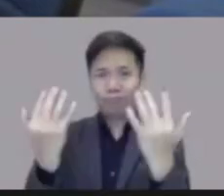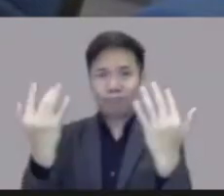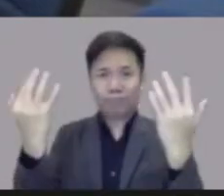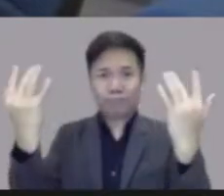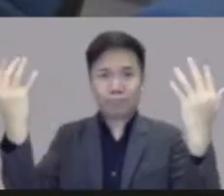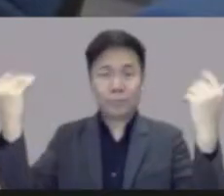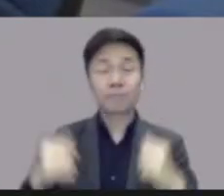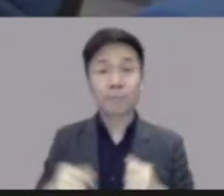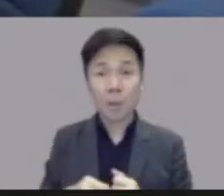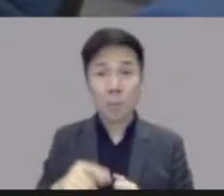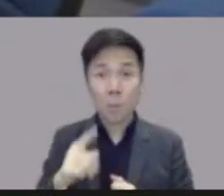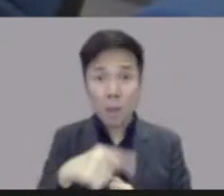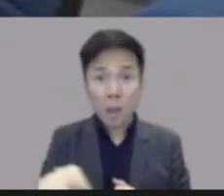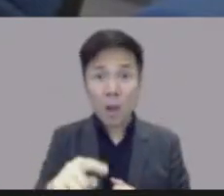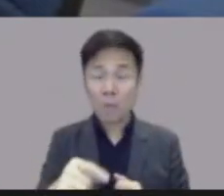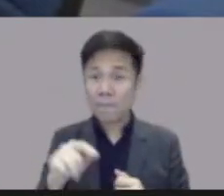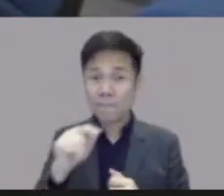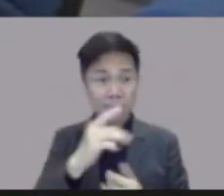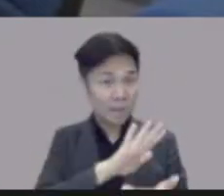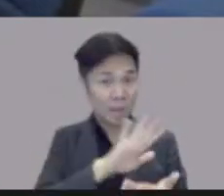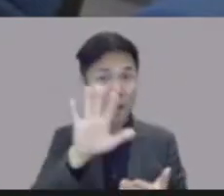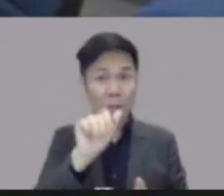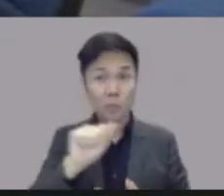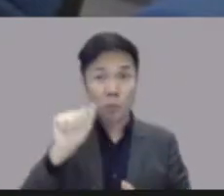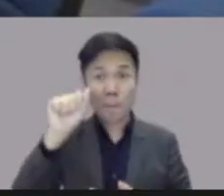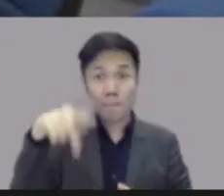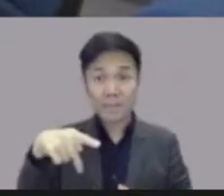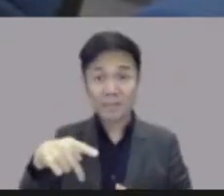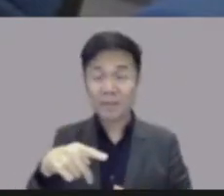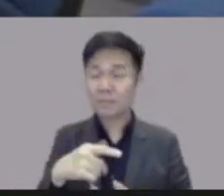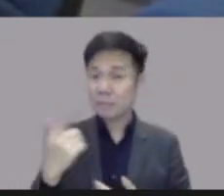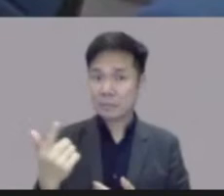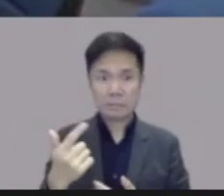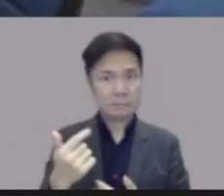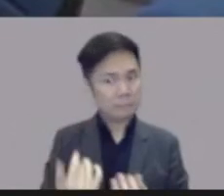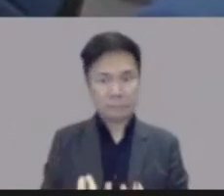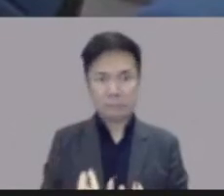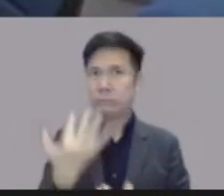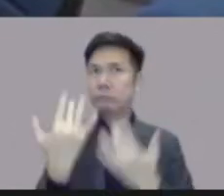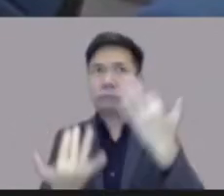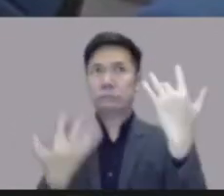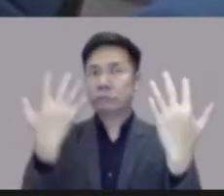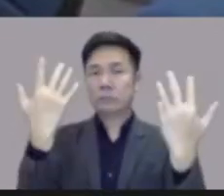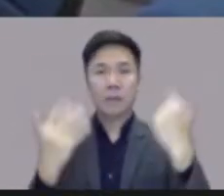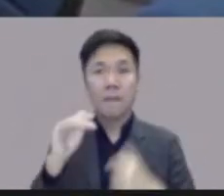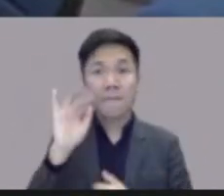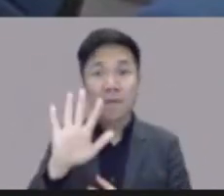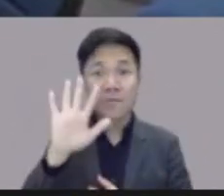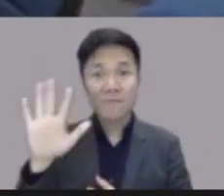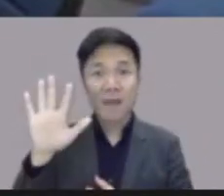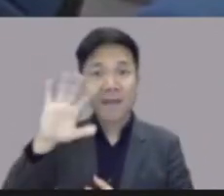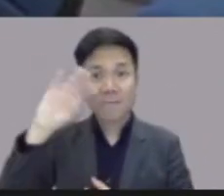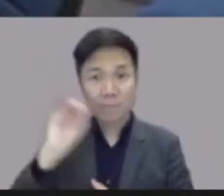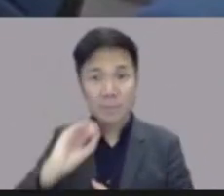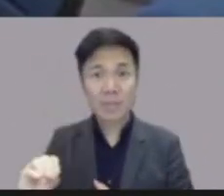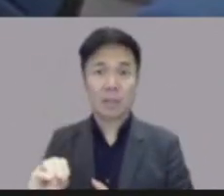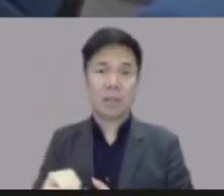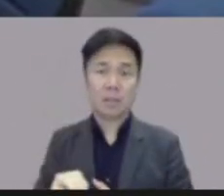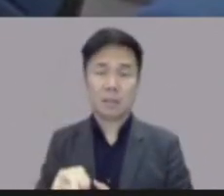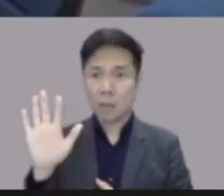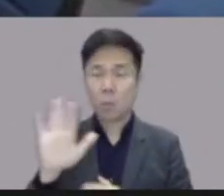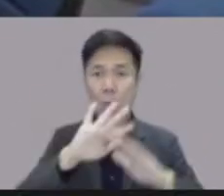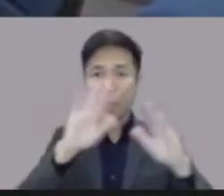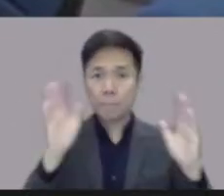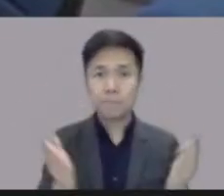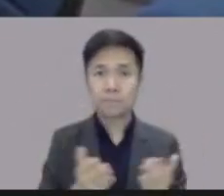responsible for 55 percent of greenhouse gas emissions and more so with a trend of continuous growth between 2010 to